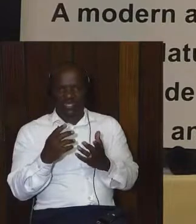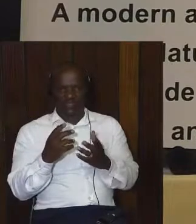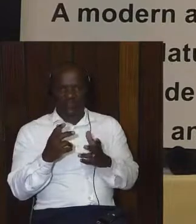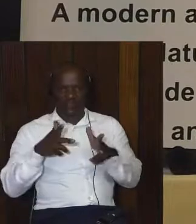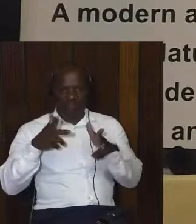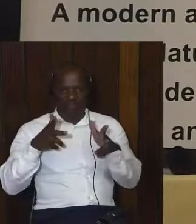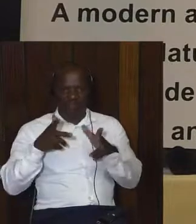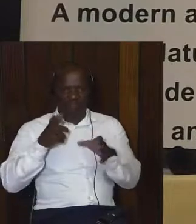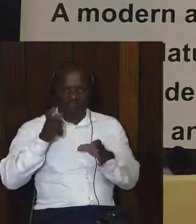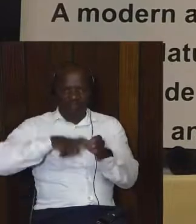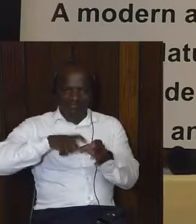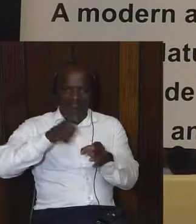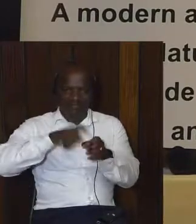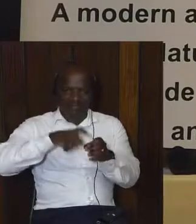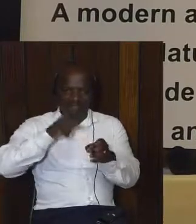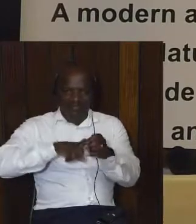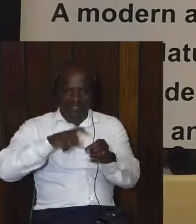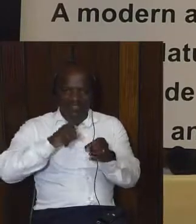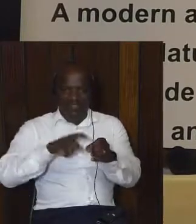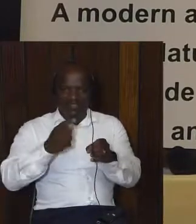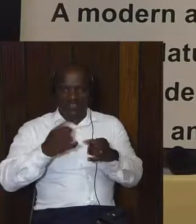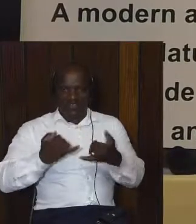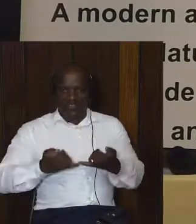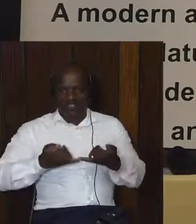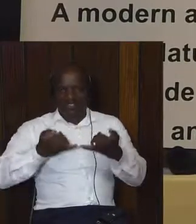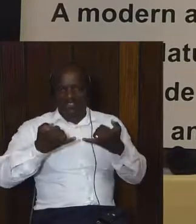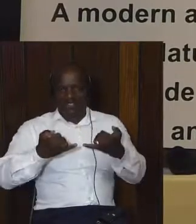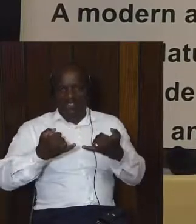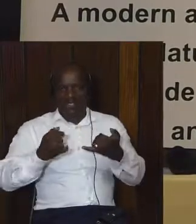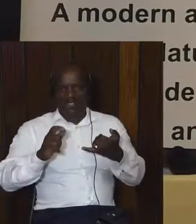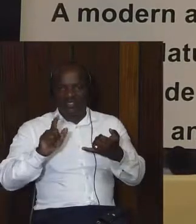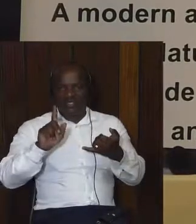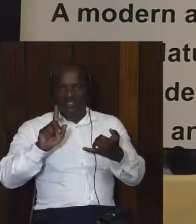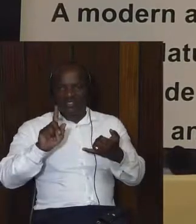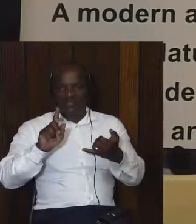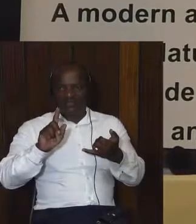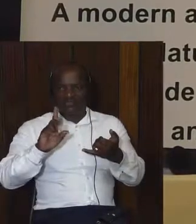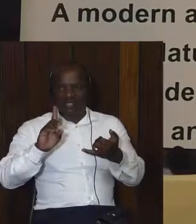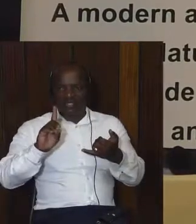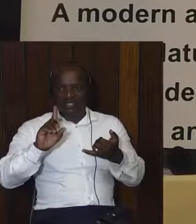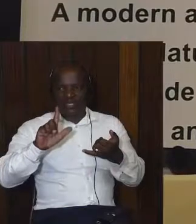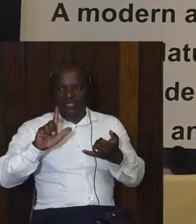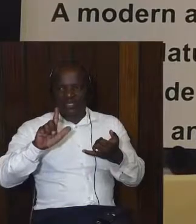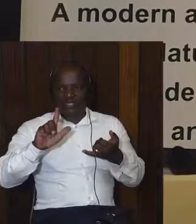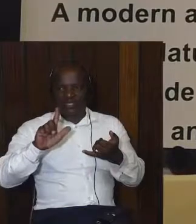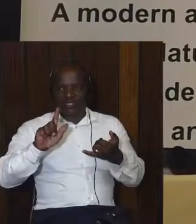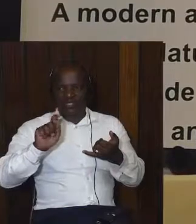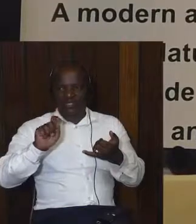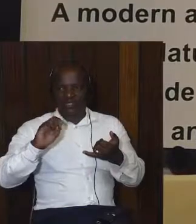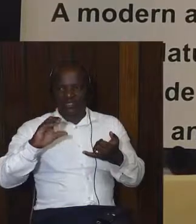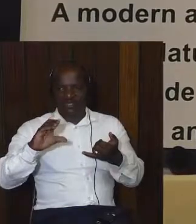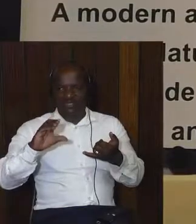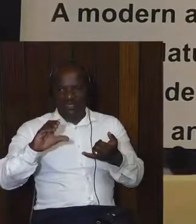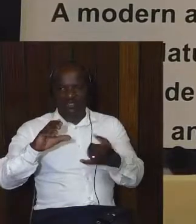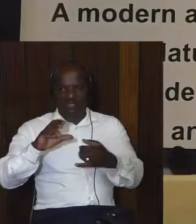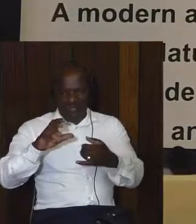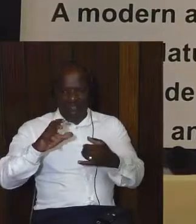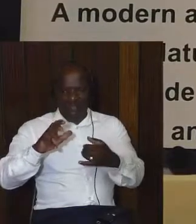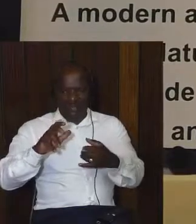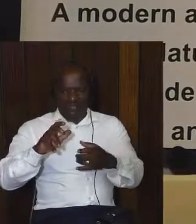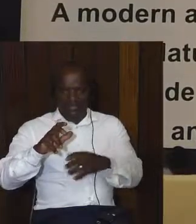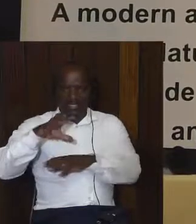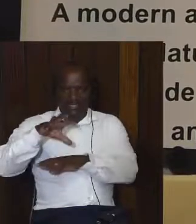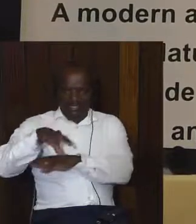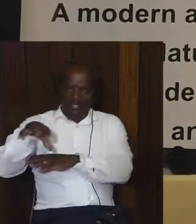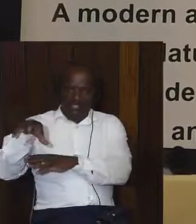be the introduction of the DLTC in all the stations. How is it going to attract